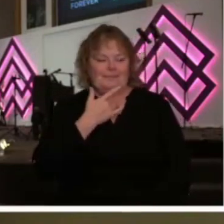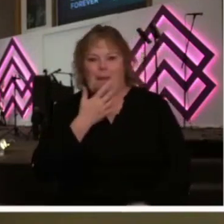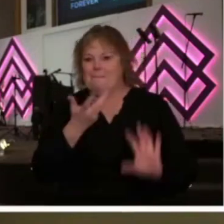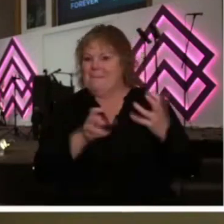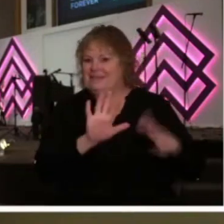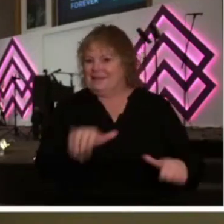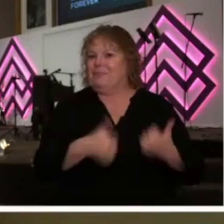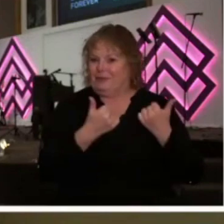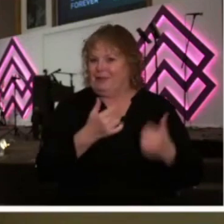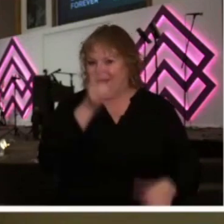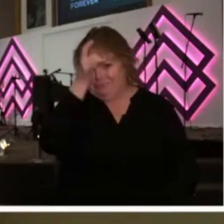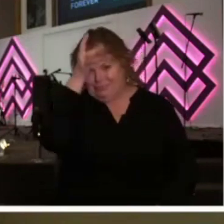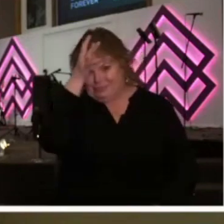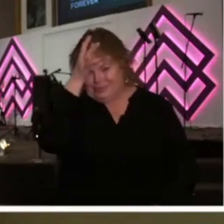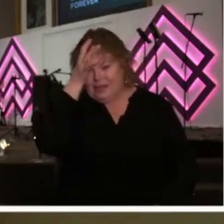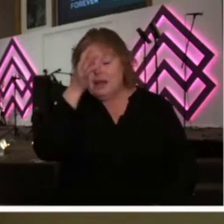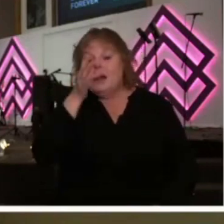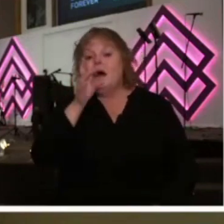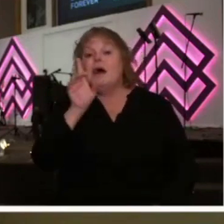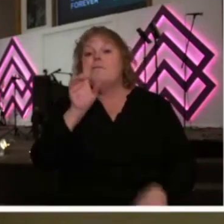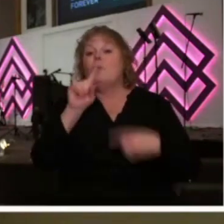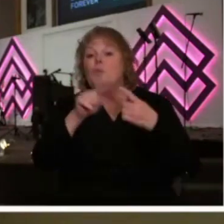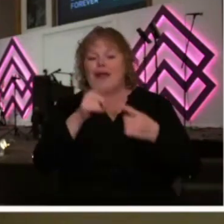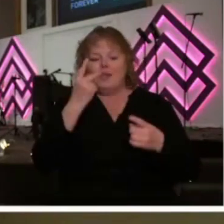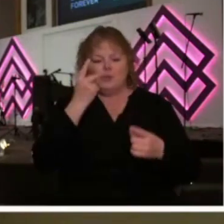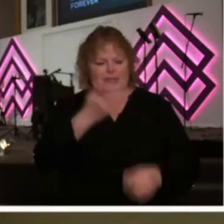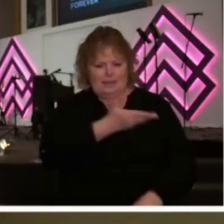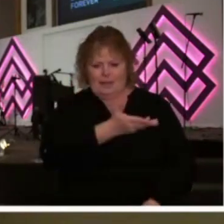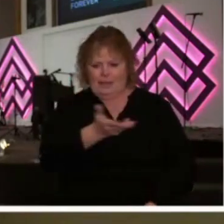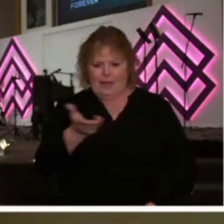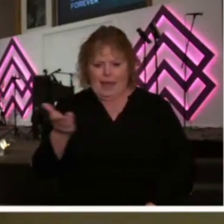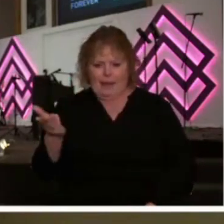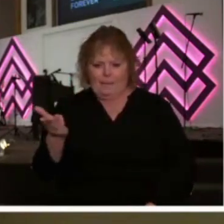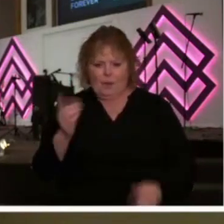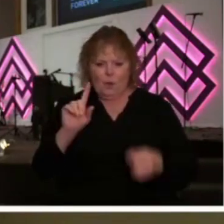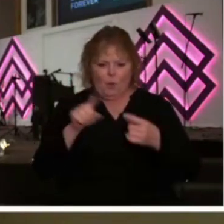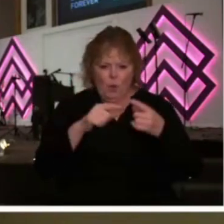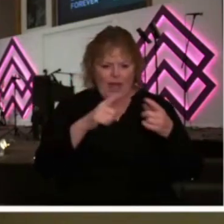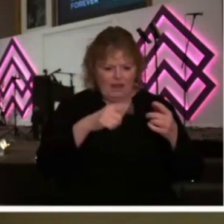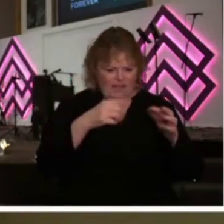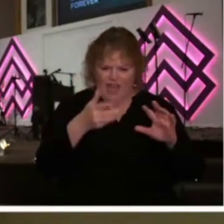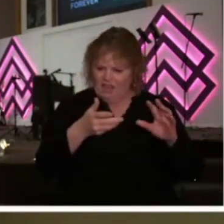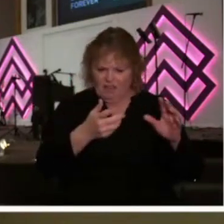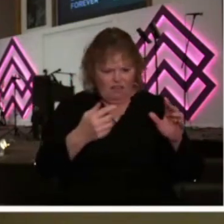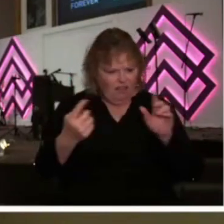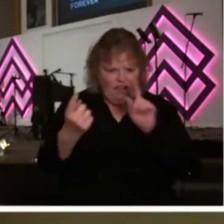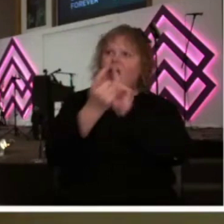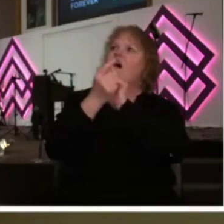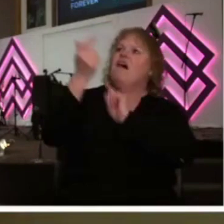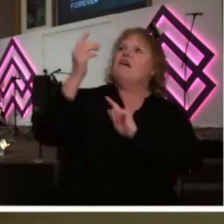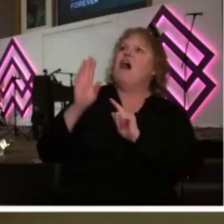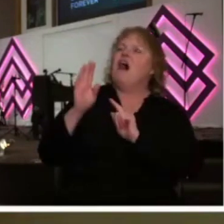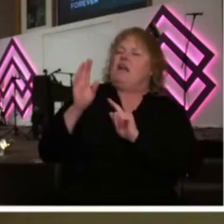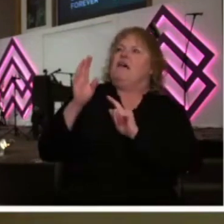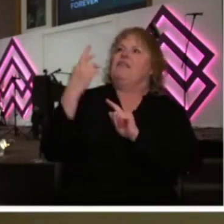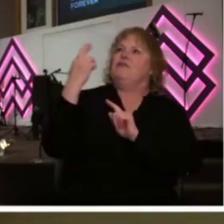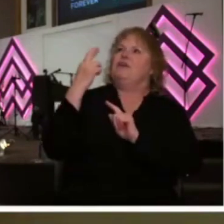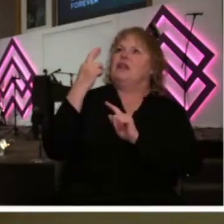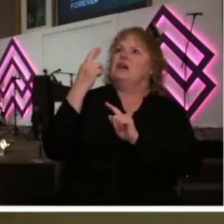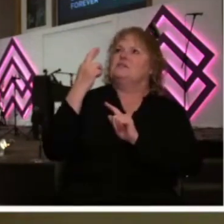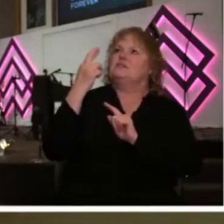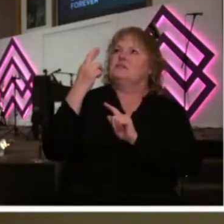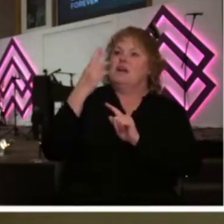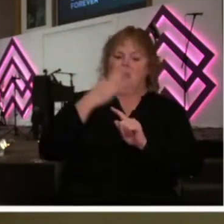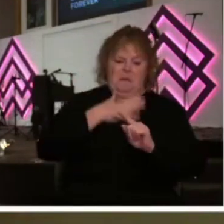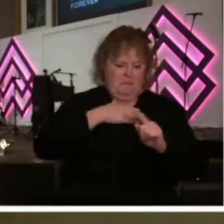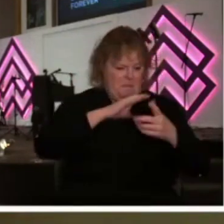models. But when you look at them, when they came in contact with God's story, they said, I'm going to trade my story for